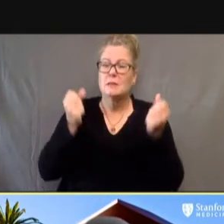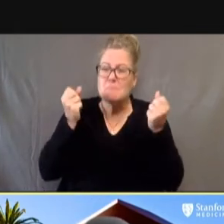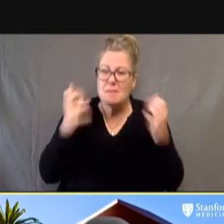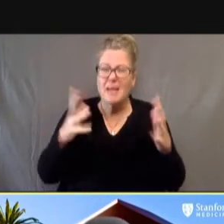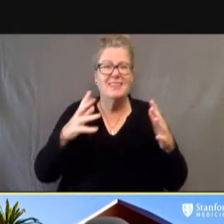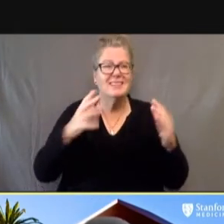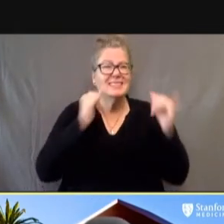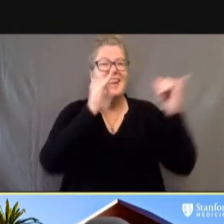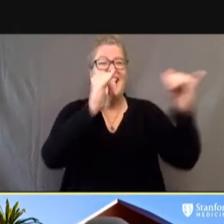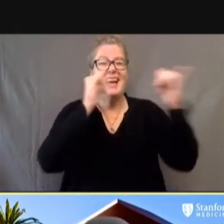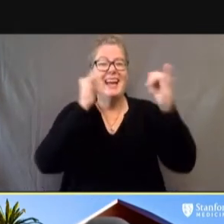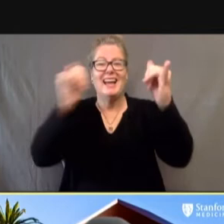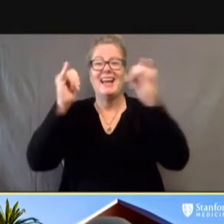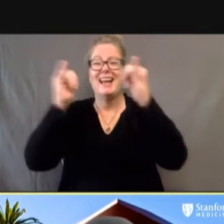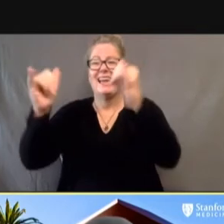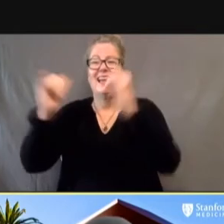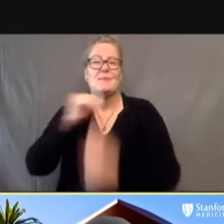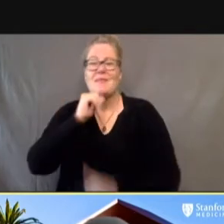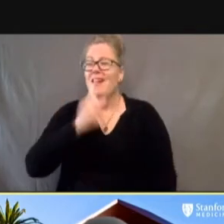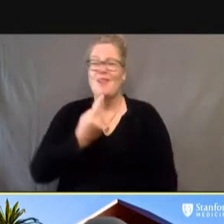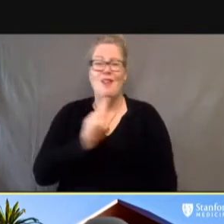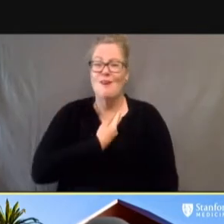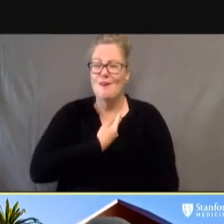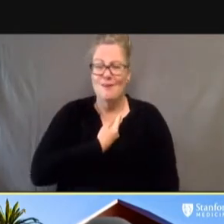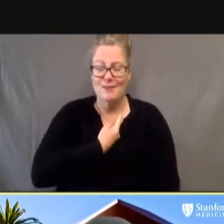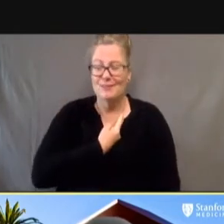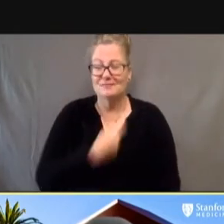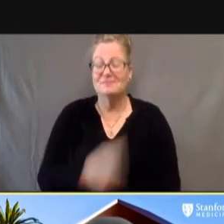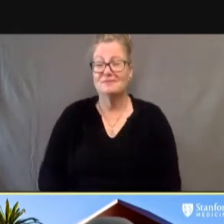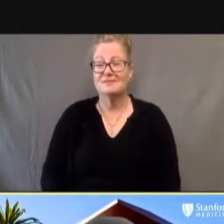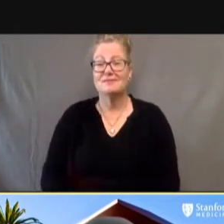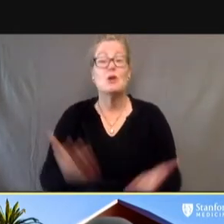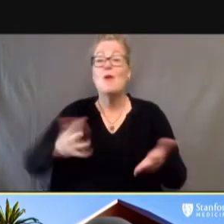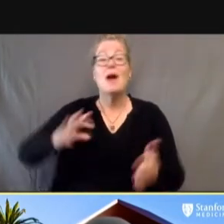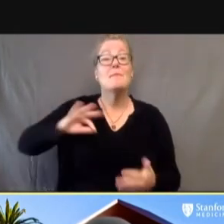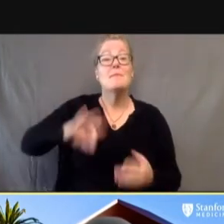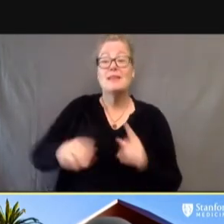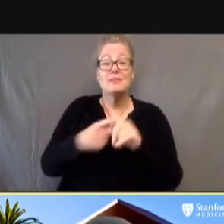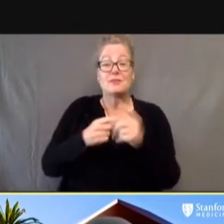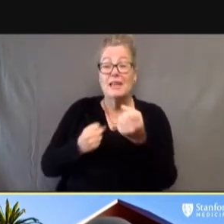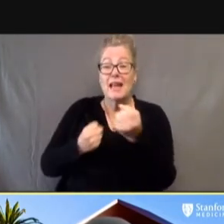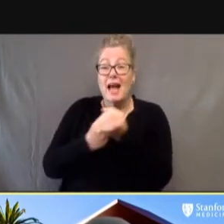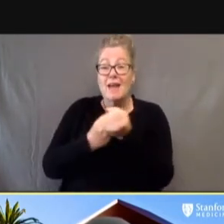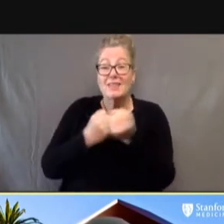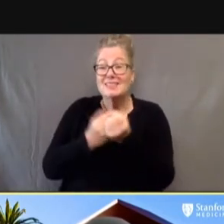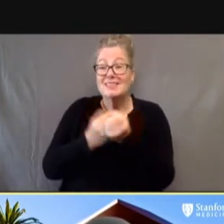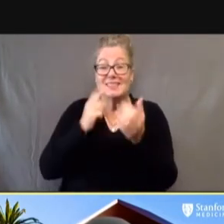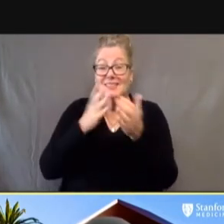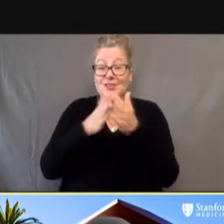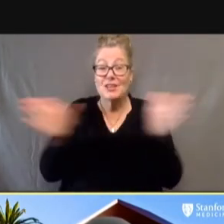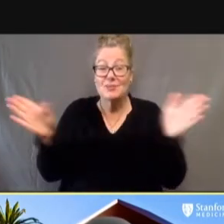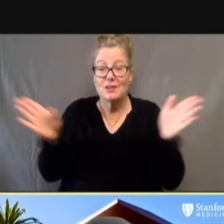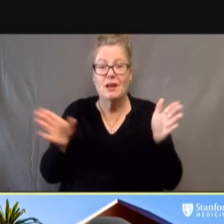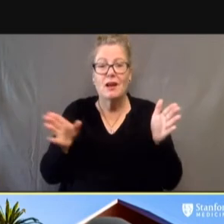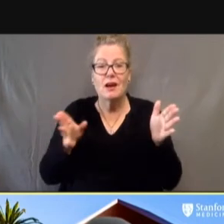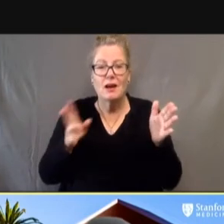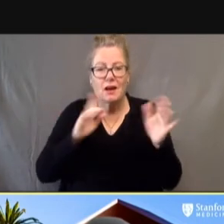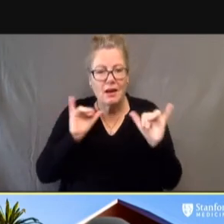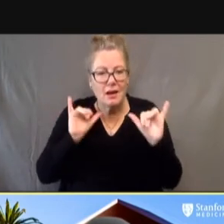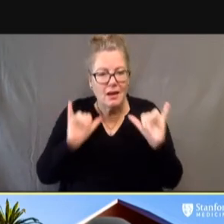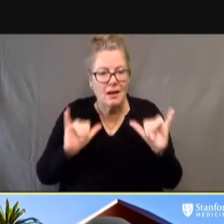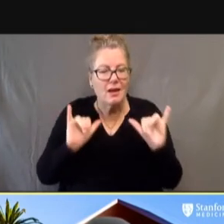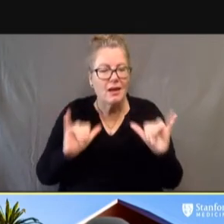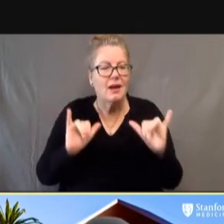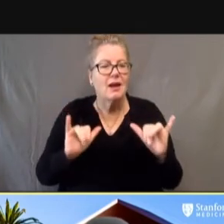one of the biggest benefits to advocacy at large, but I think even more so in the disability advocacy space, is to really take